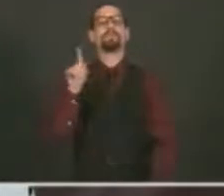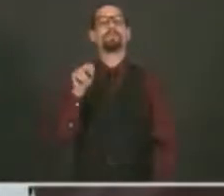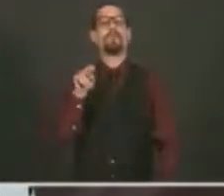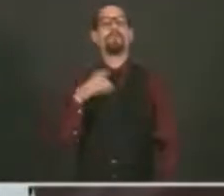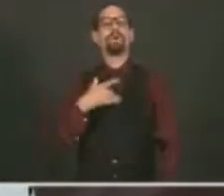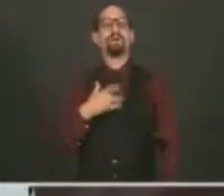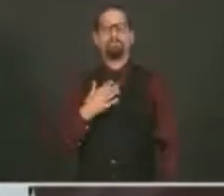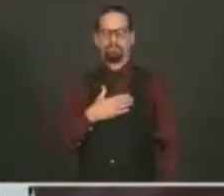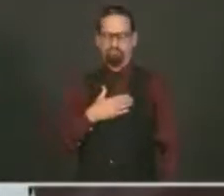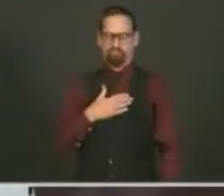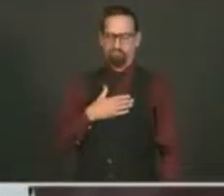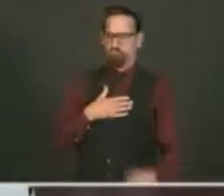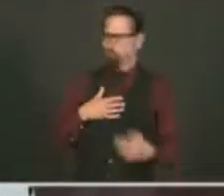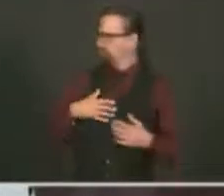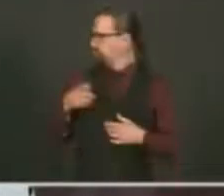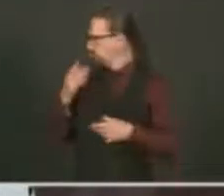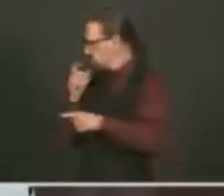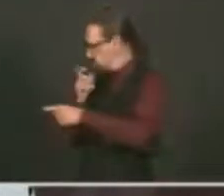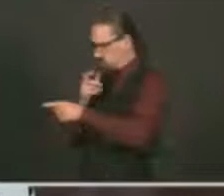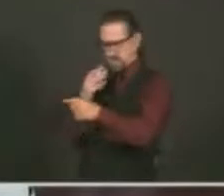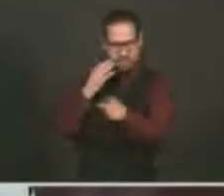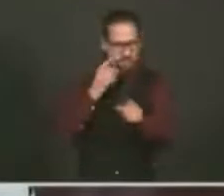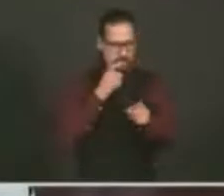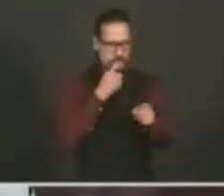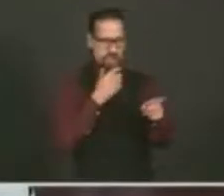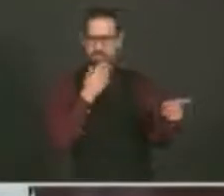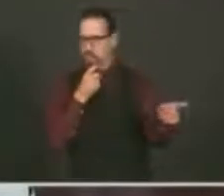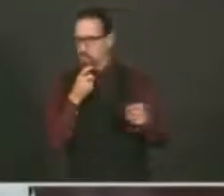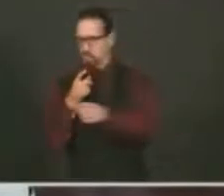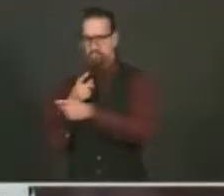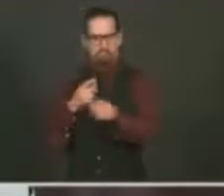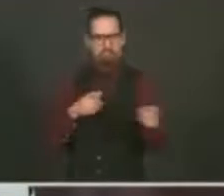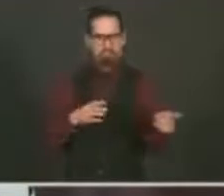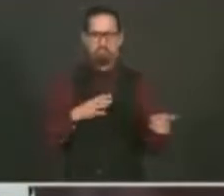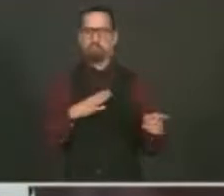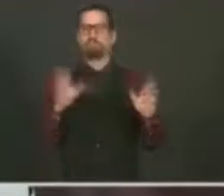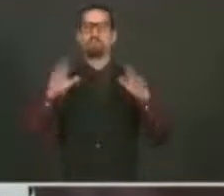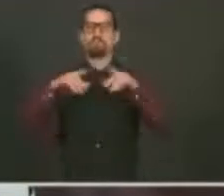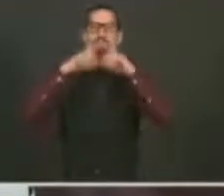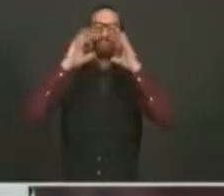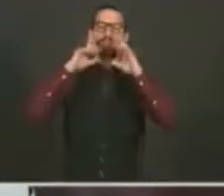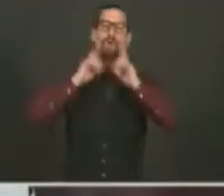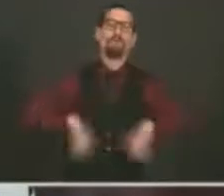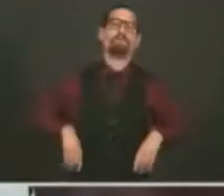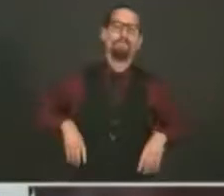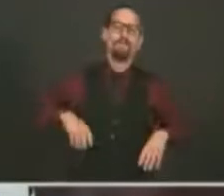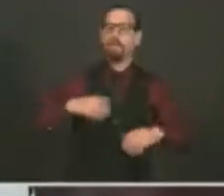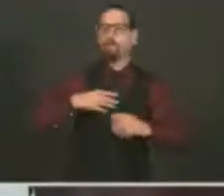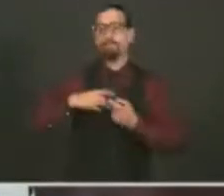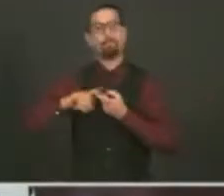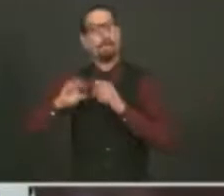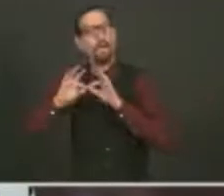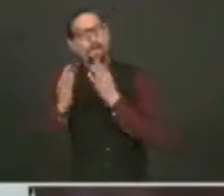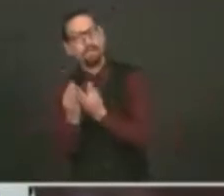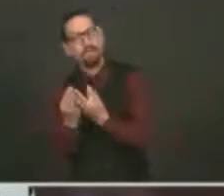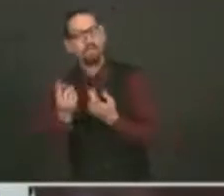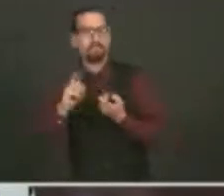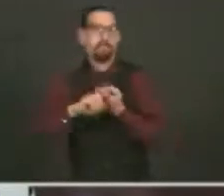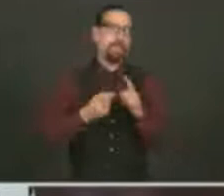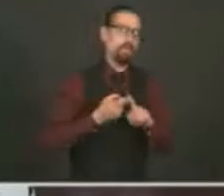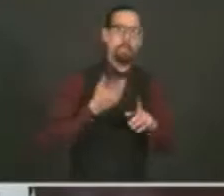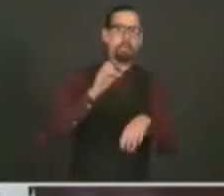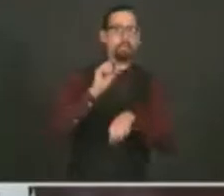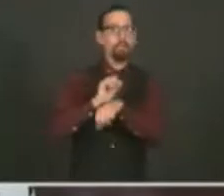when we're engaging with people that we know, family members, friends, coworkers. Those are scenarios